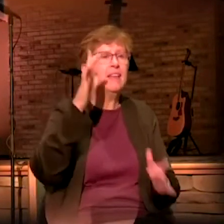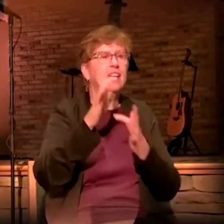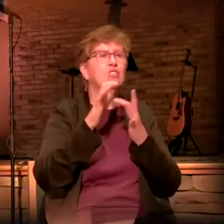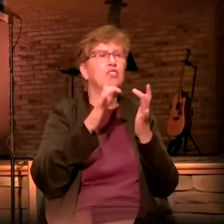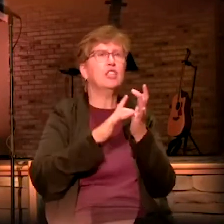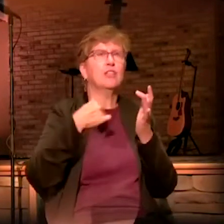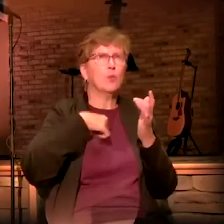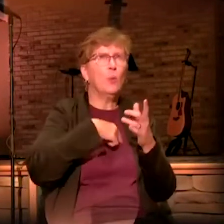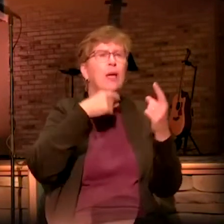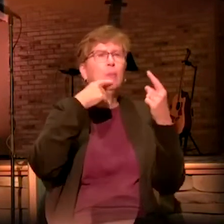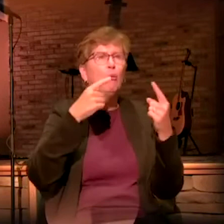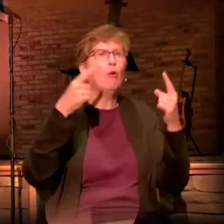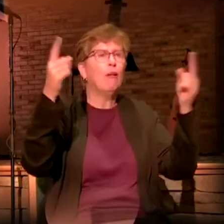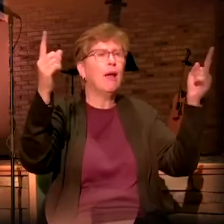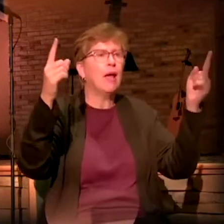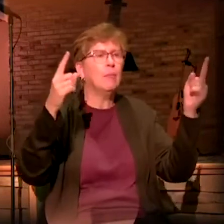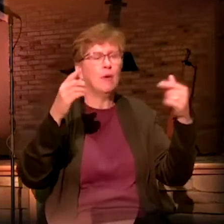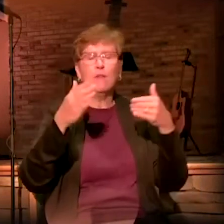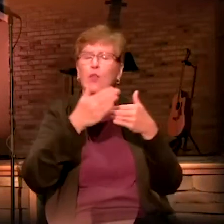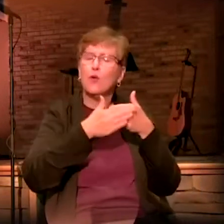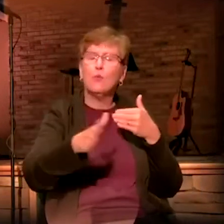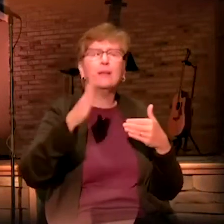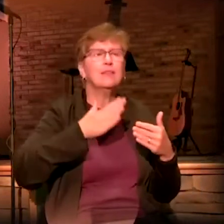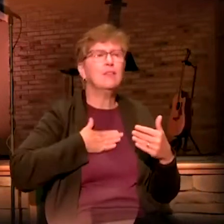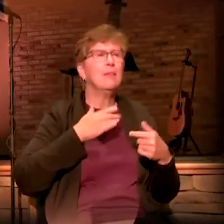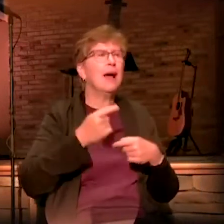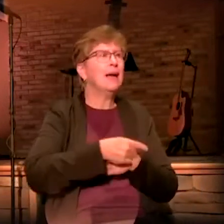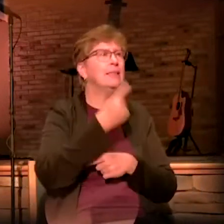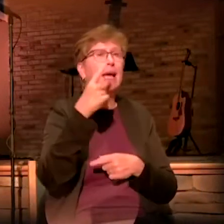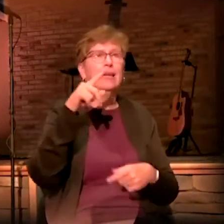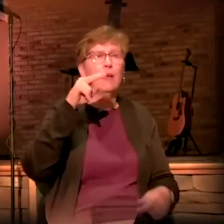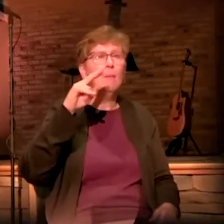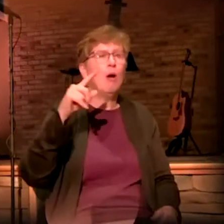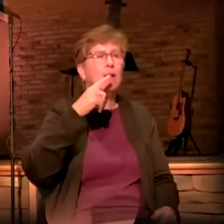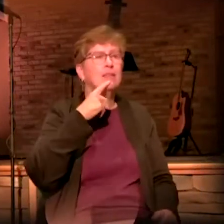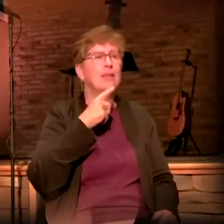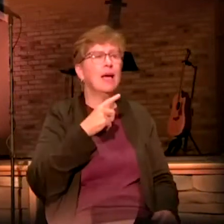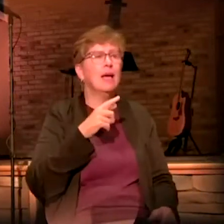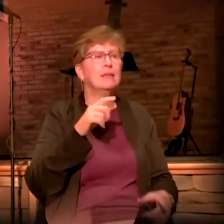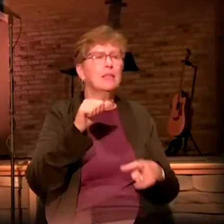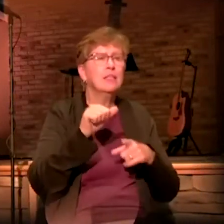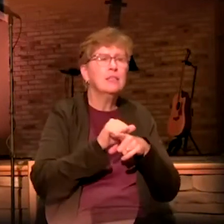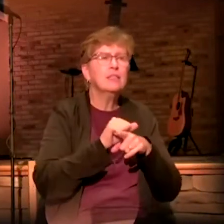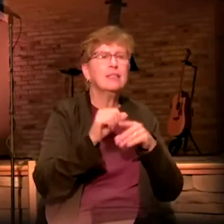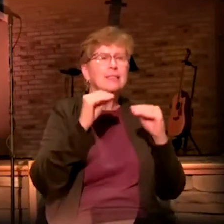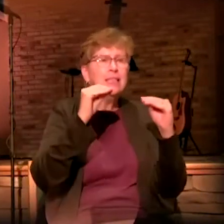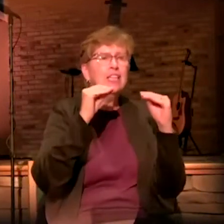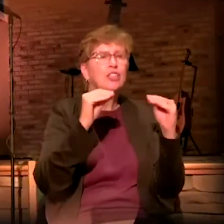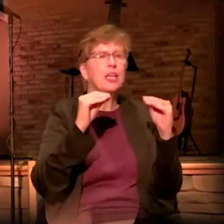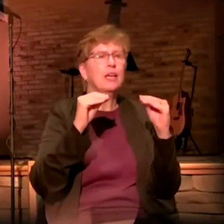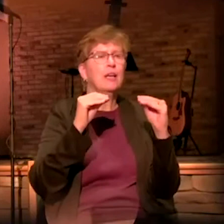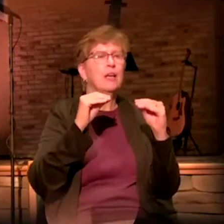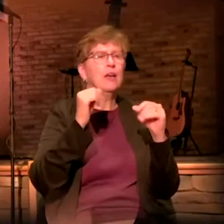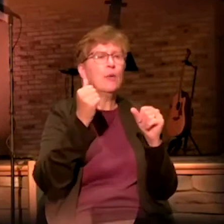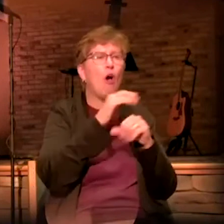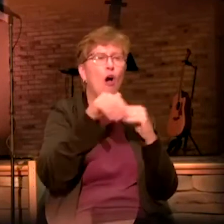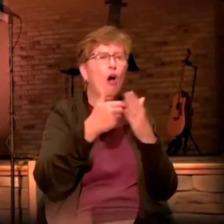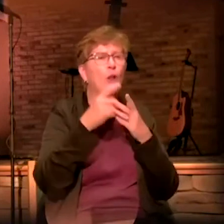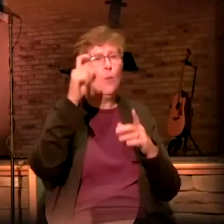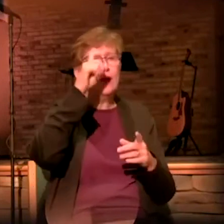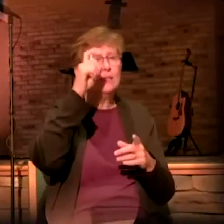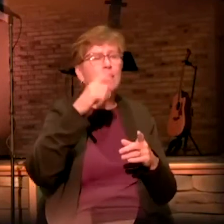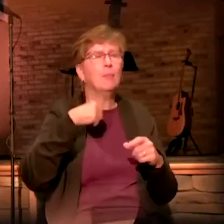do for the rest of my days. Paul says, admonishing and teaching everyone with all wisdom, so that we may